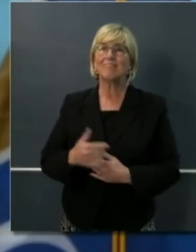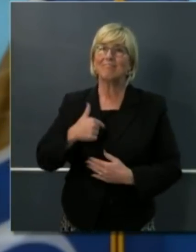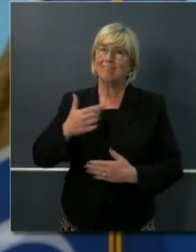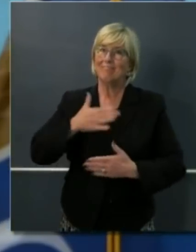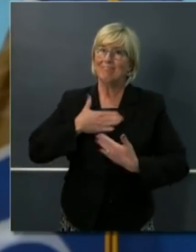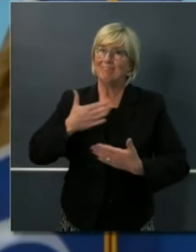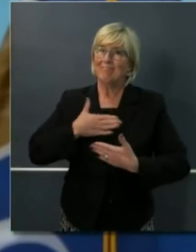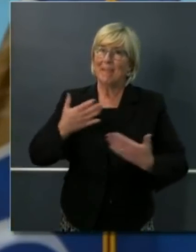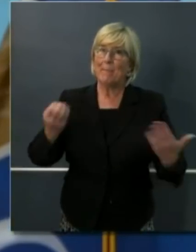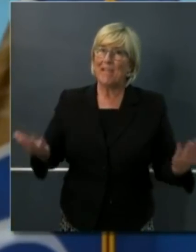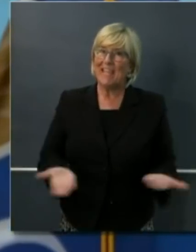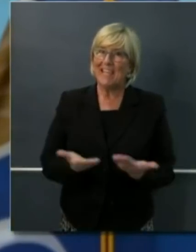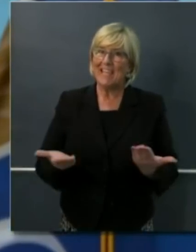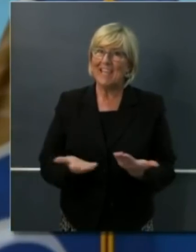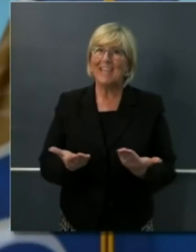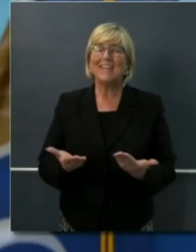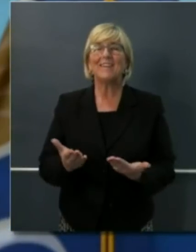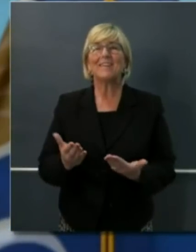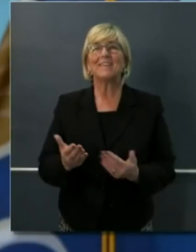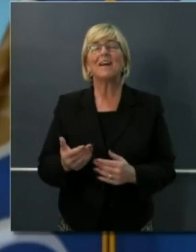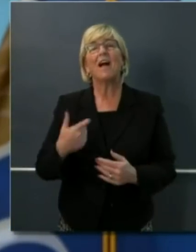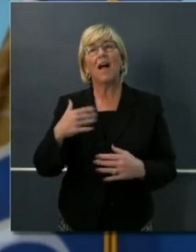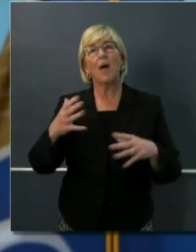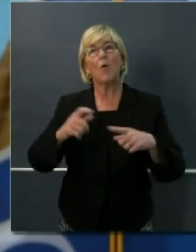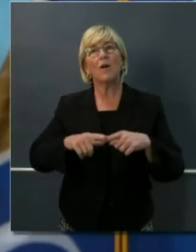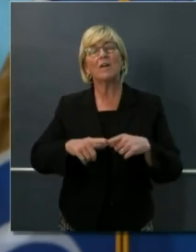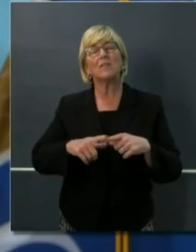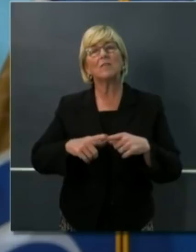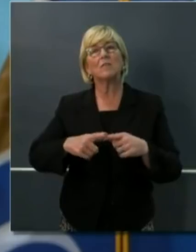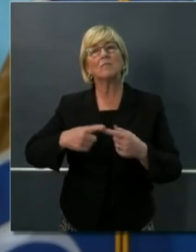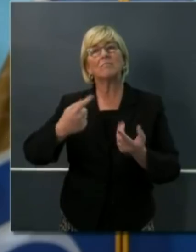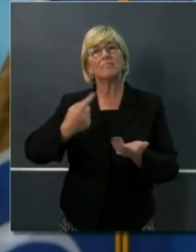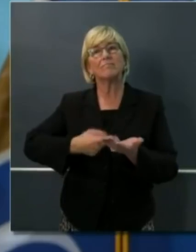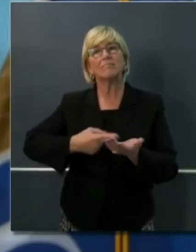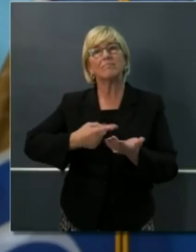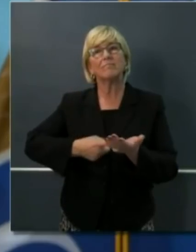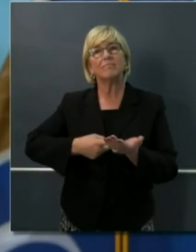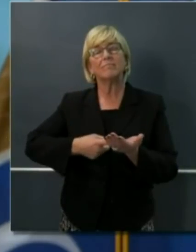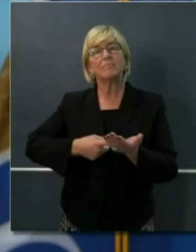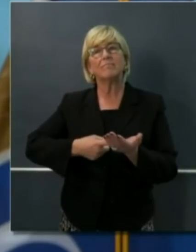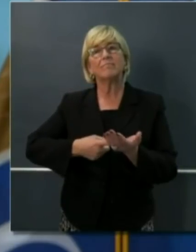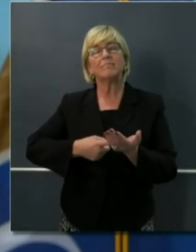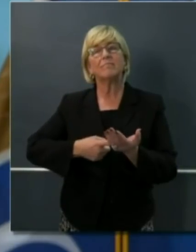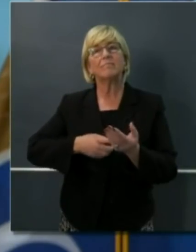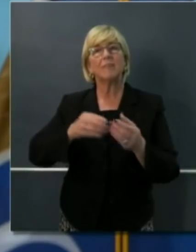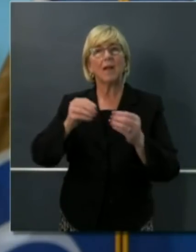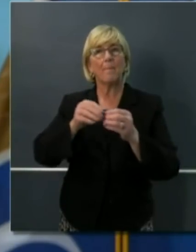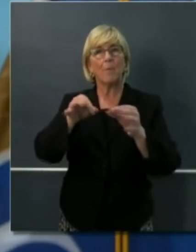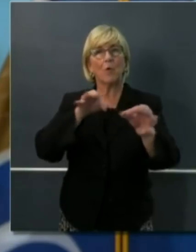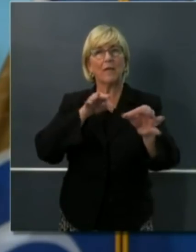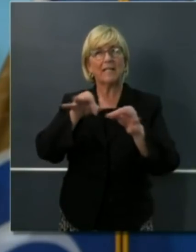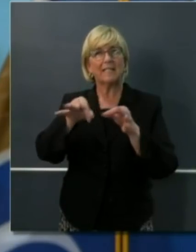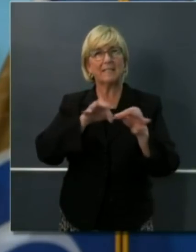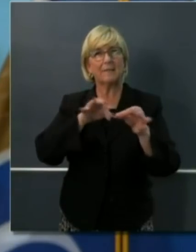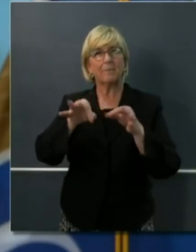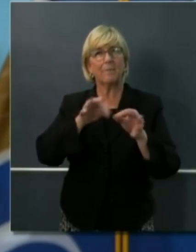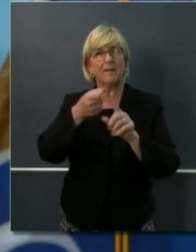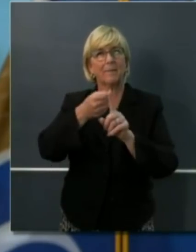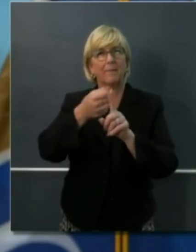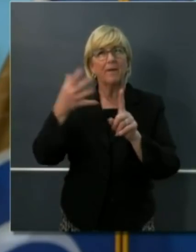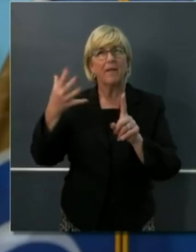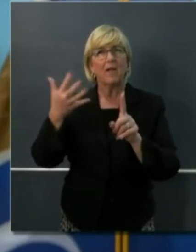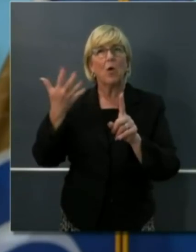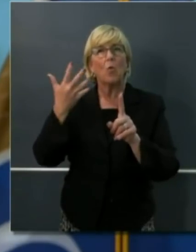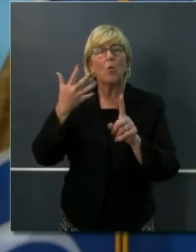a pleasure to be back with you today. I want to spend a moment building upon the explanation the governor gave, again, reminder